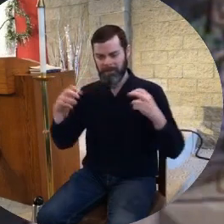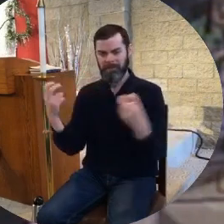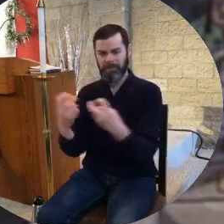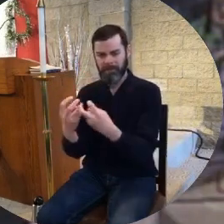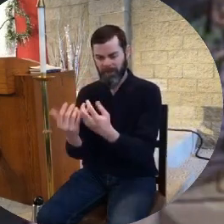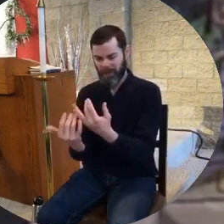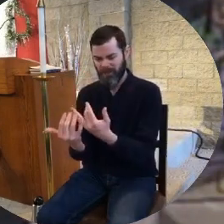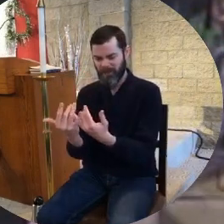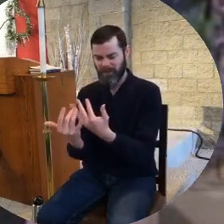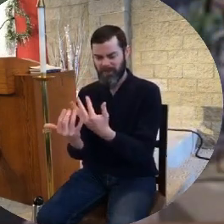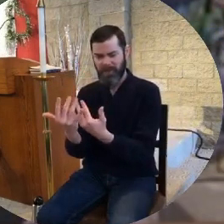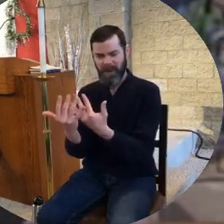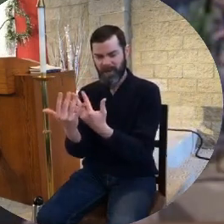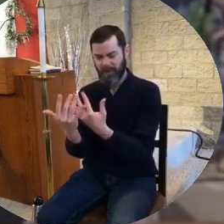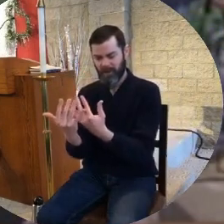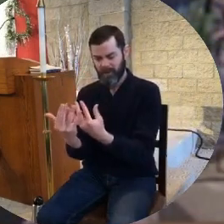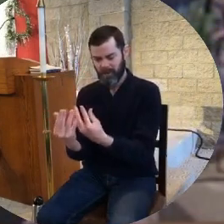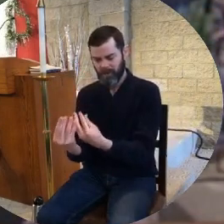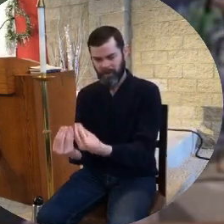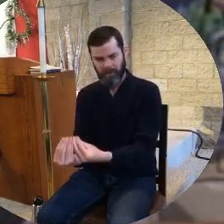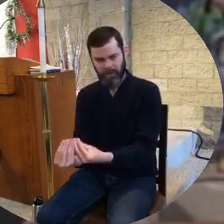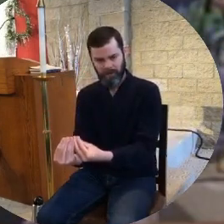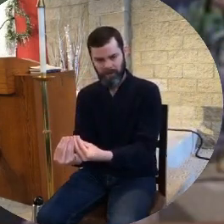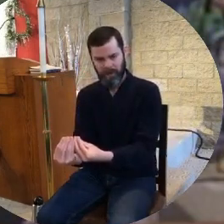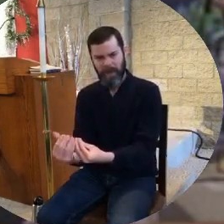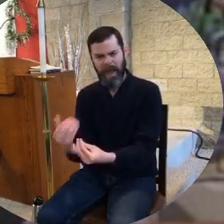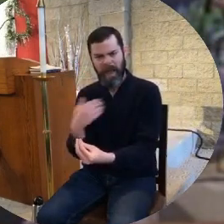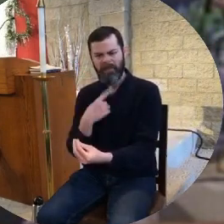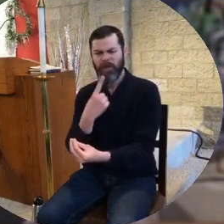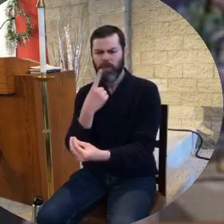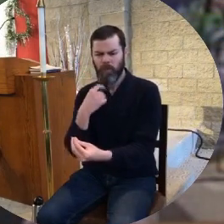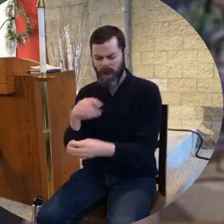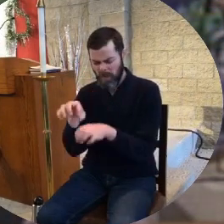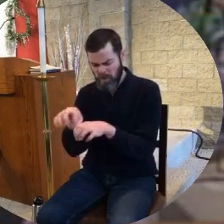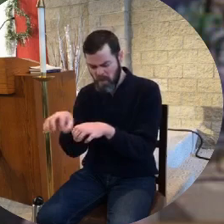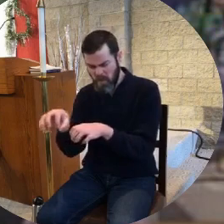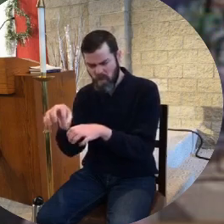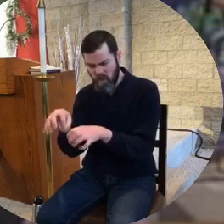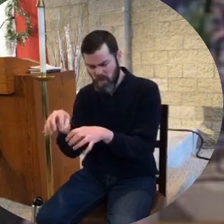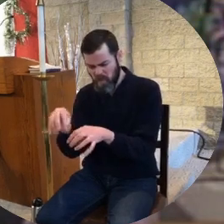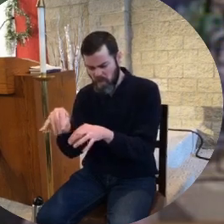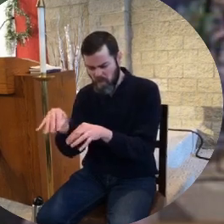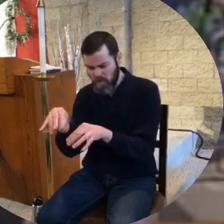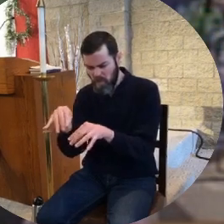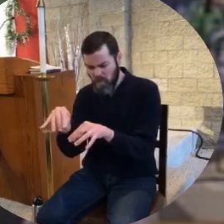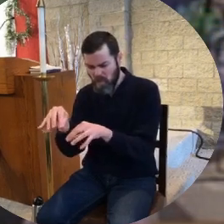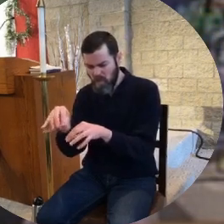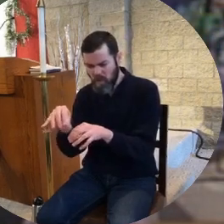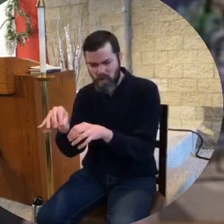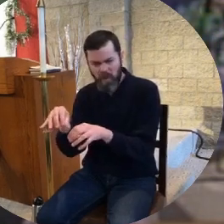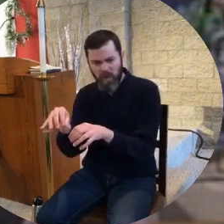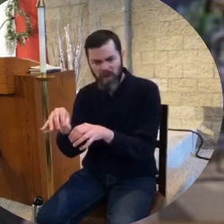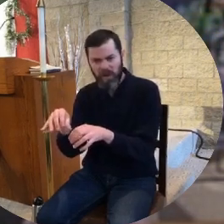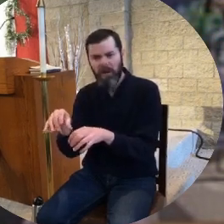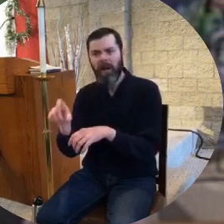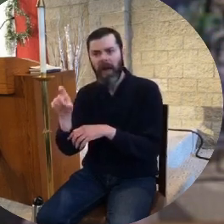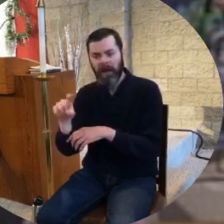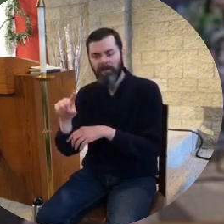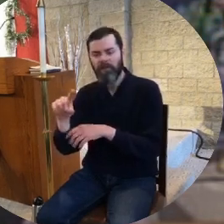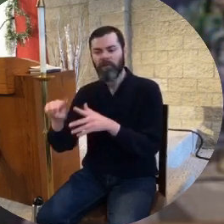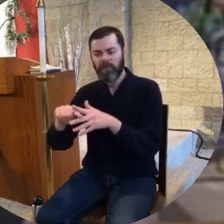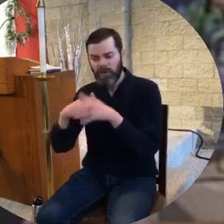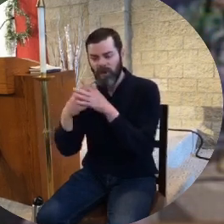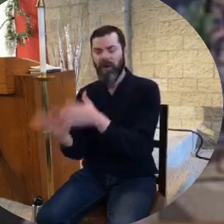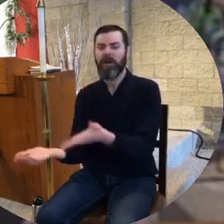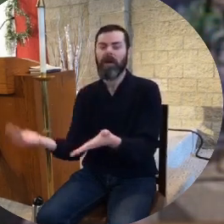still burning, that you don't have to go get the log and put it, you may have to get the log, but you don't have to start the kindling again. It needs more